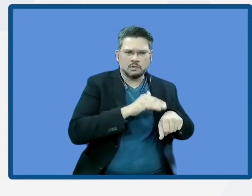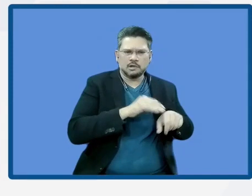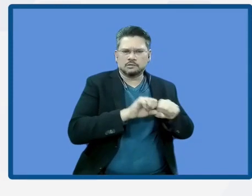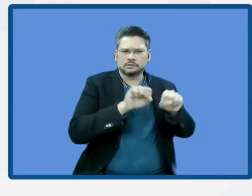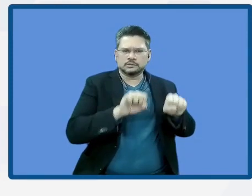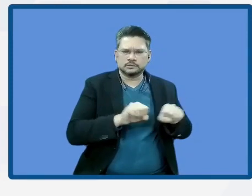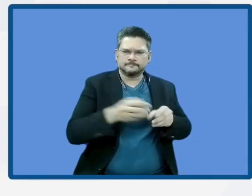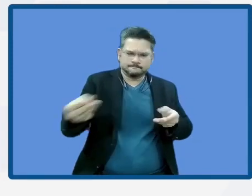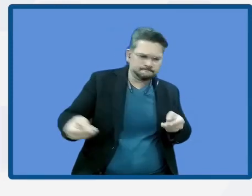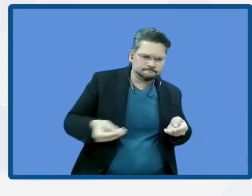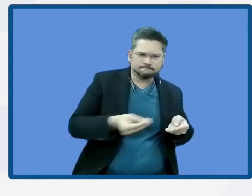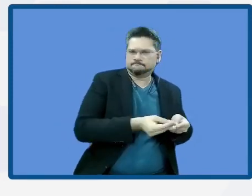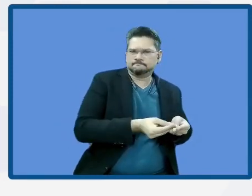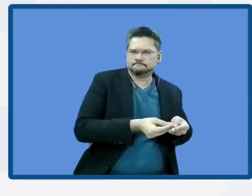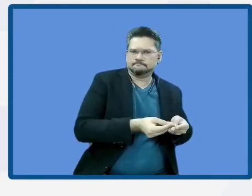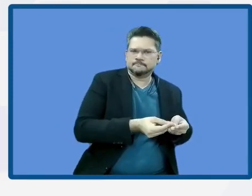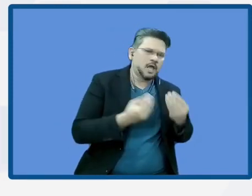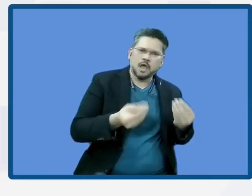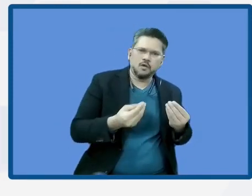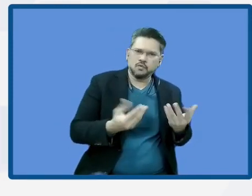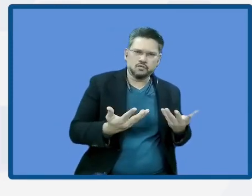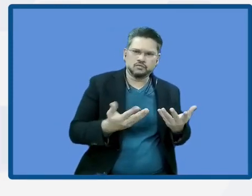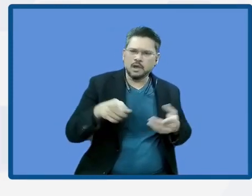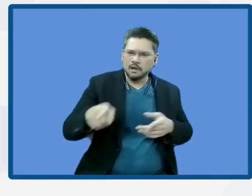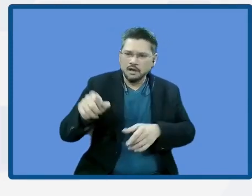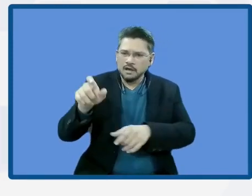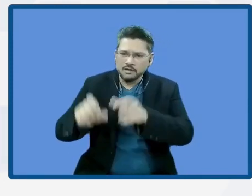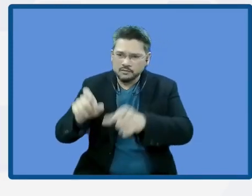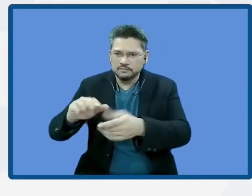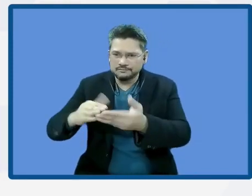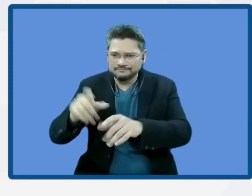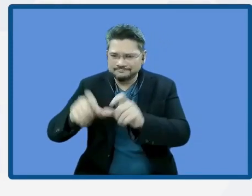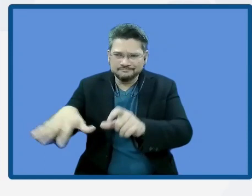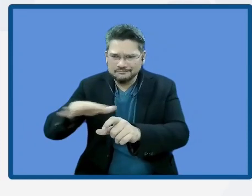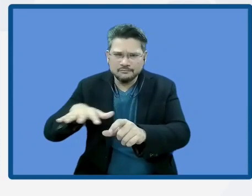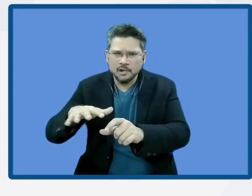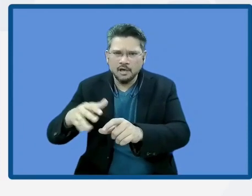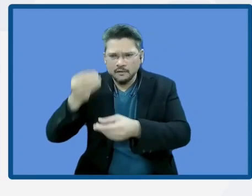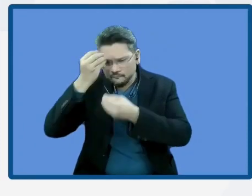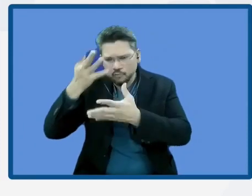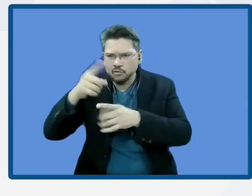the community get this information? How can this be aligned with what your teams are doing?